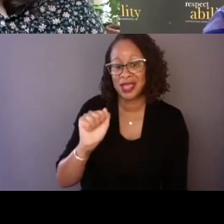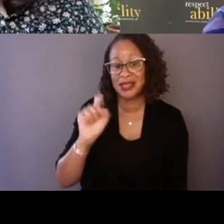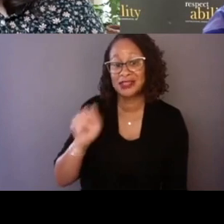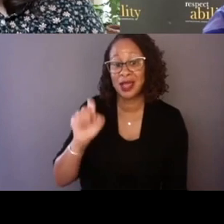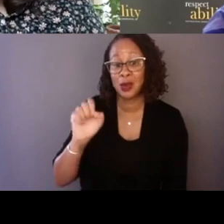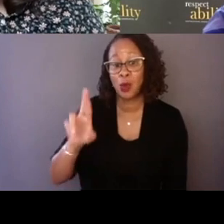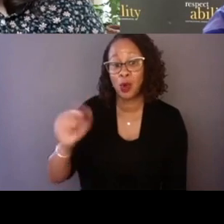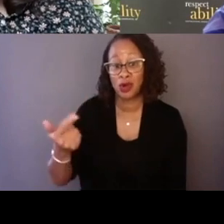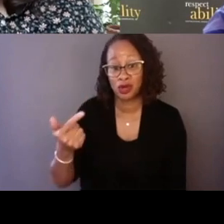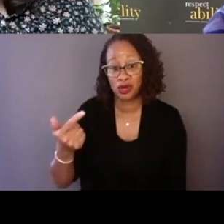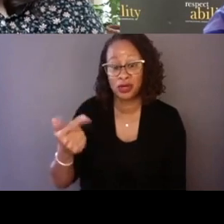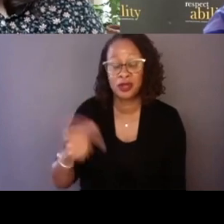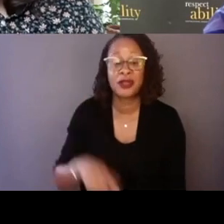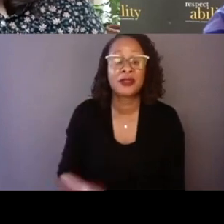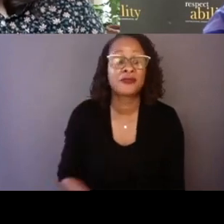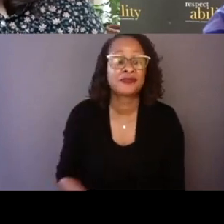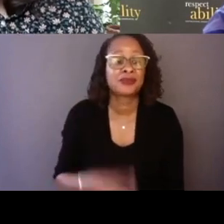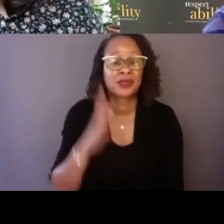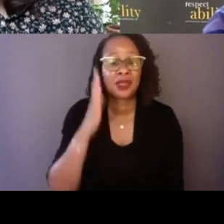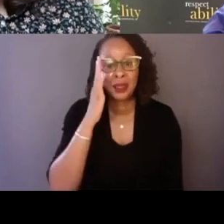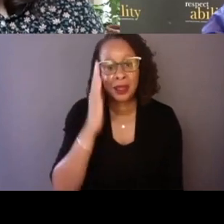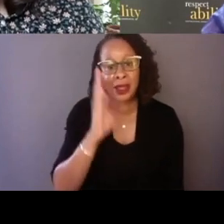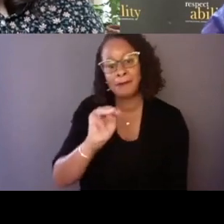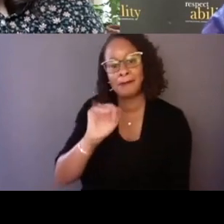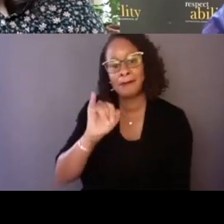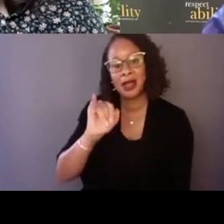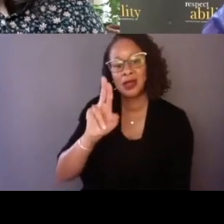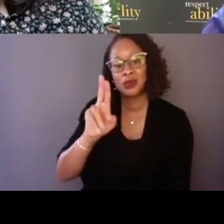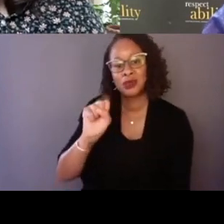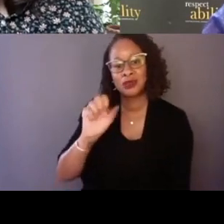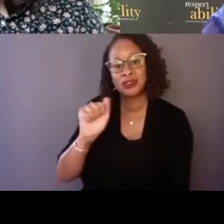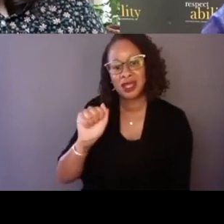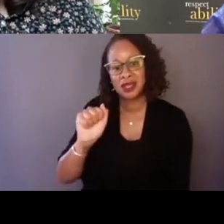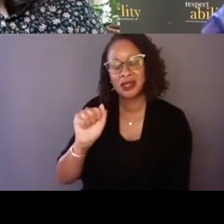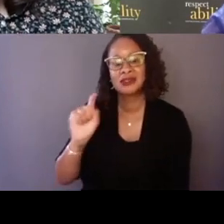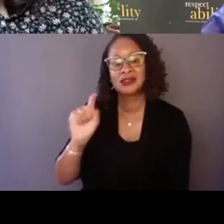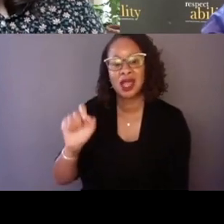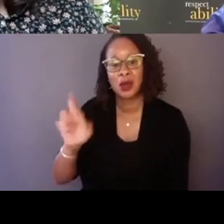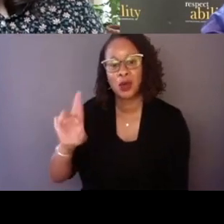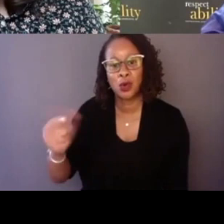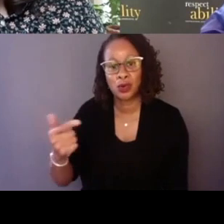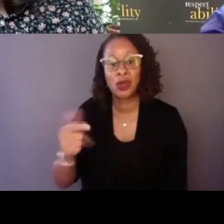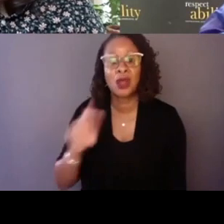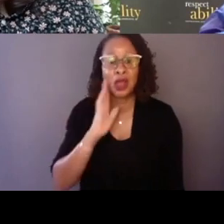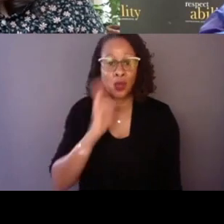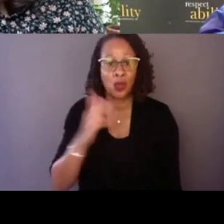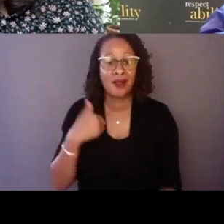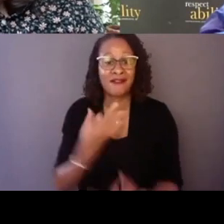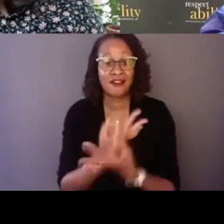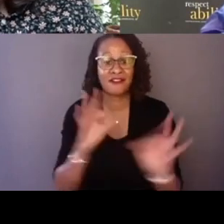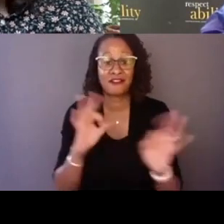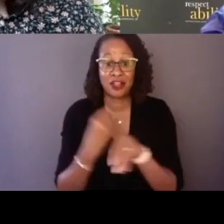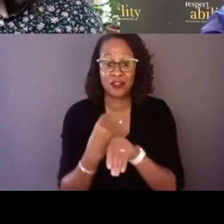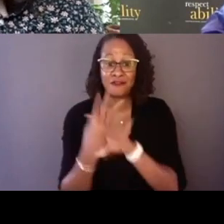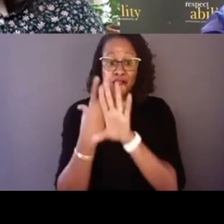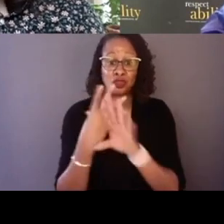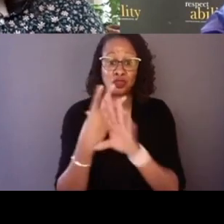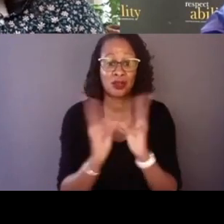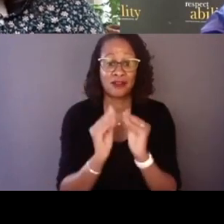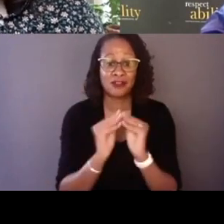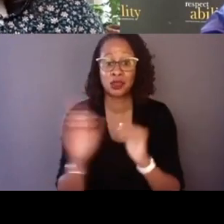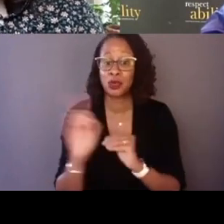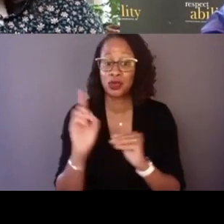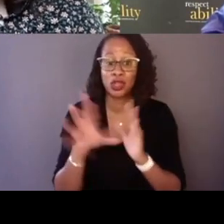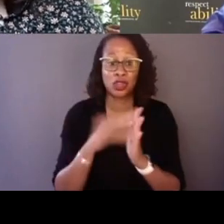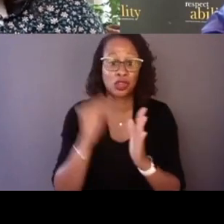miusa.org, miusa.org. And we're having a free virtual conference called Joining Hands that you can learn about possibilities and